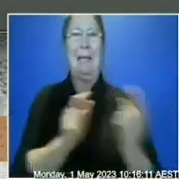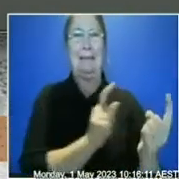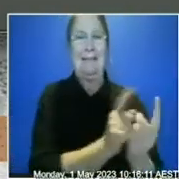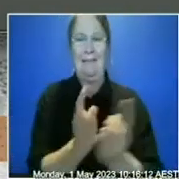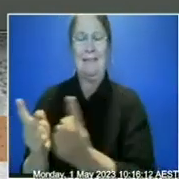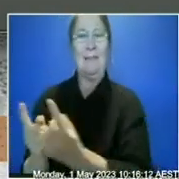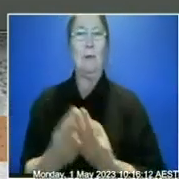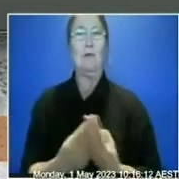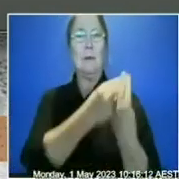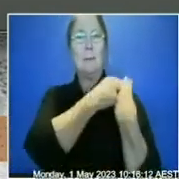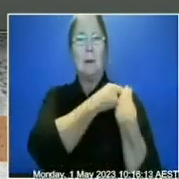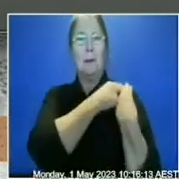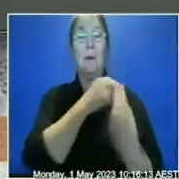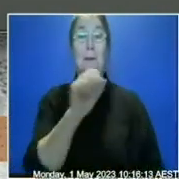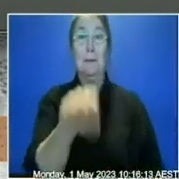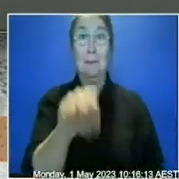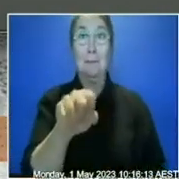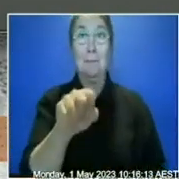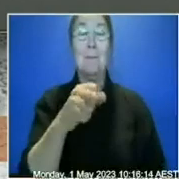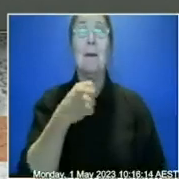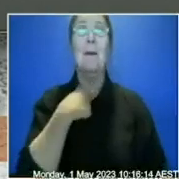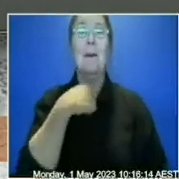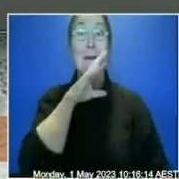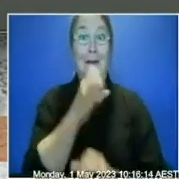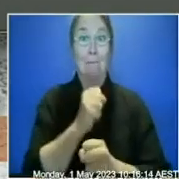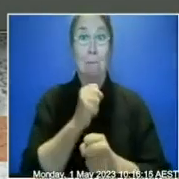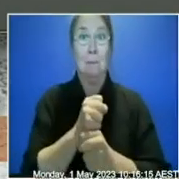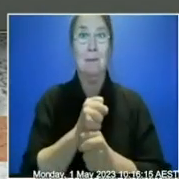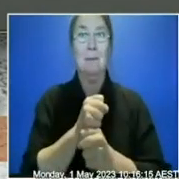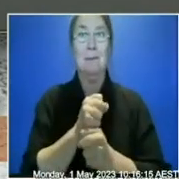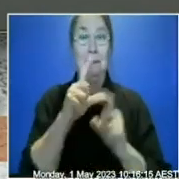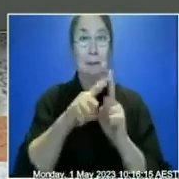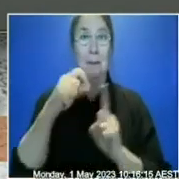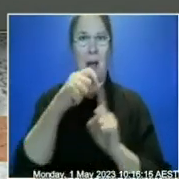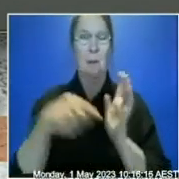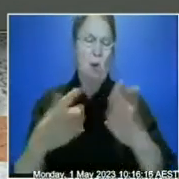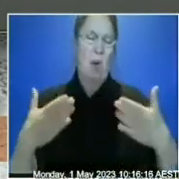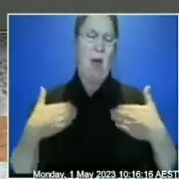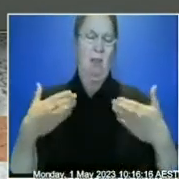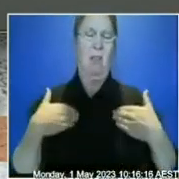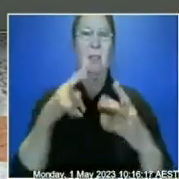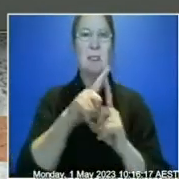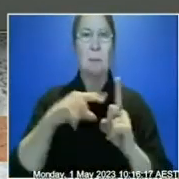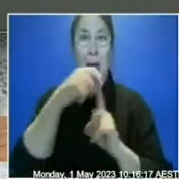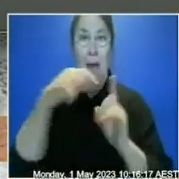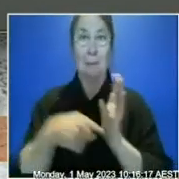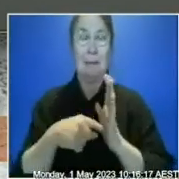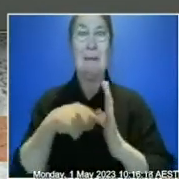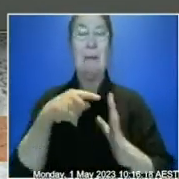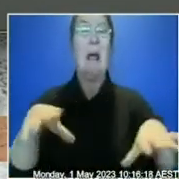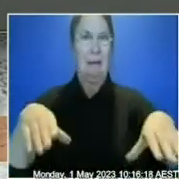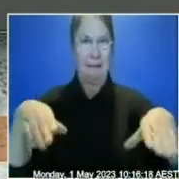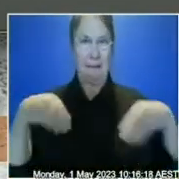health system and the child protection system and the criminal system are all sitting in